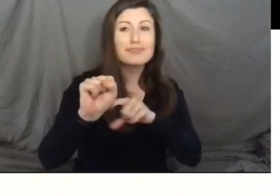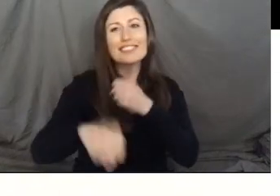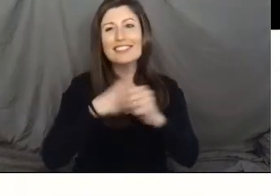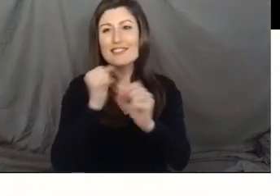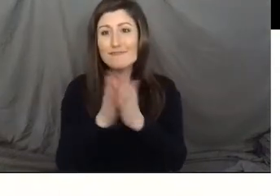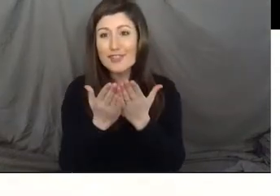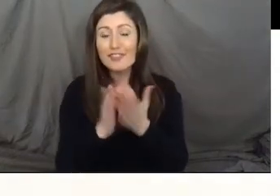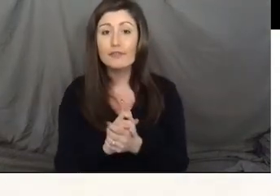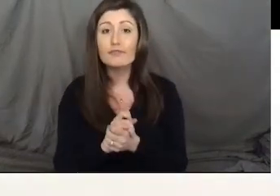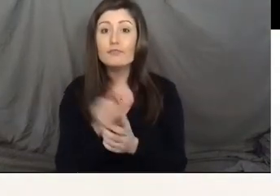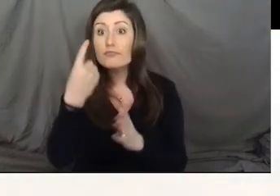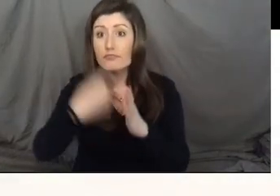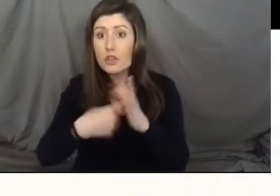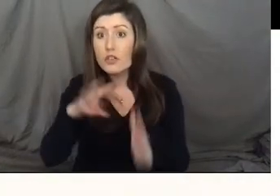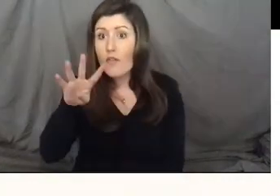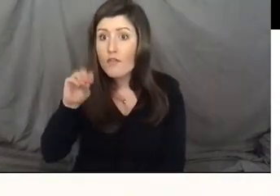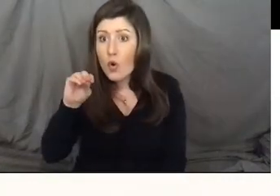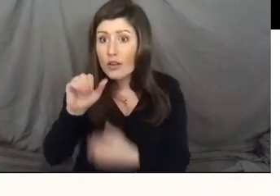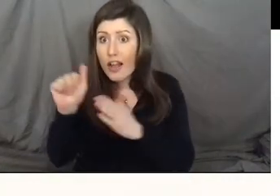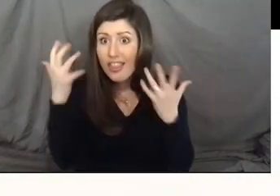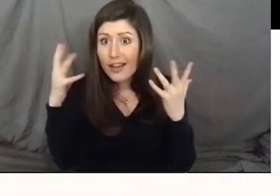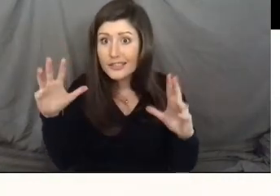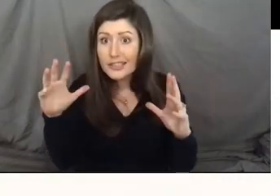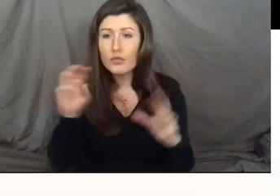are on sale only for $40 at